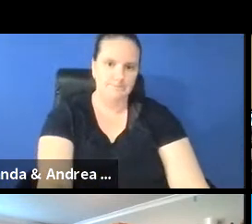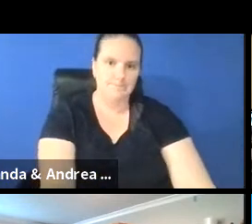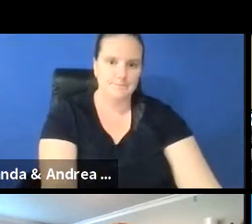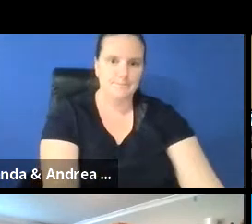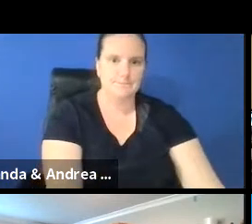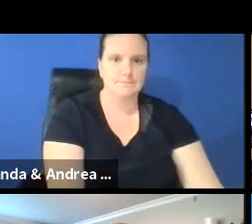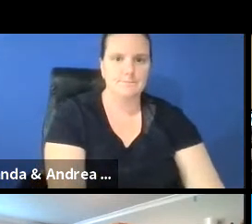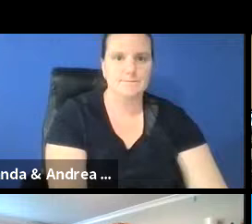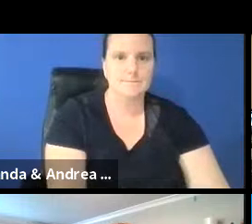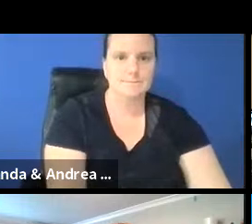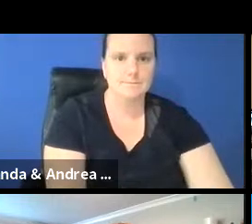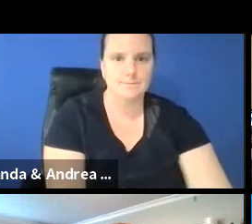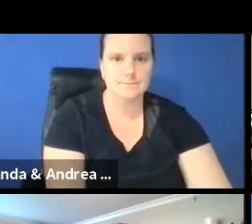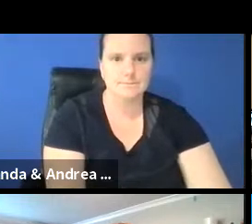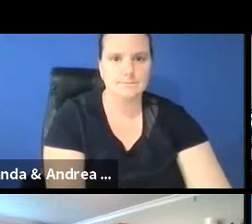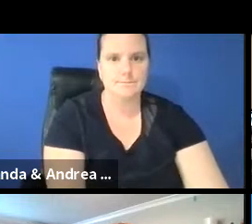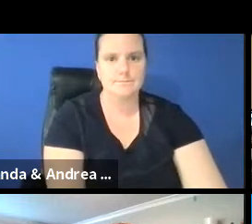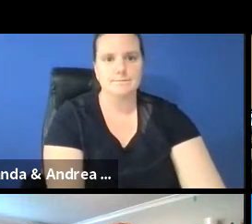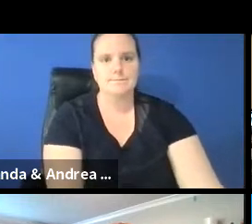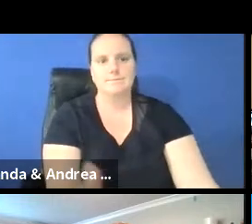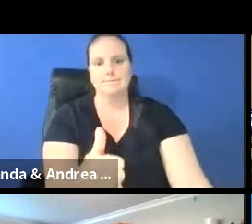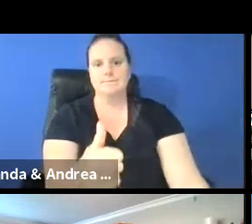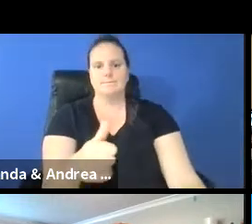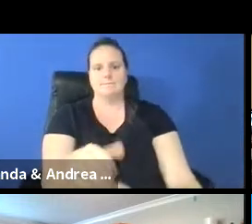Yeah, it's getting juicy.